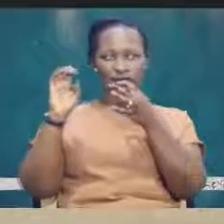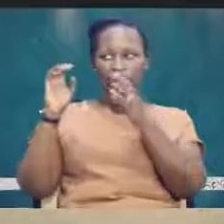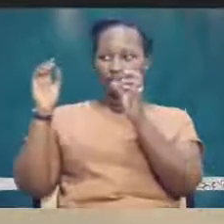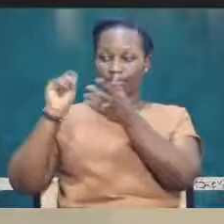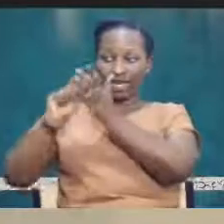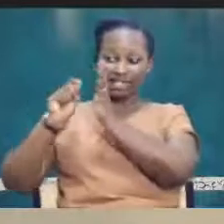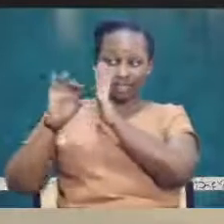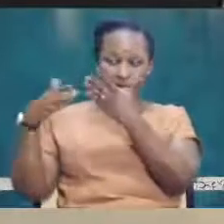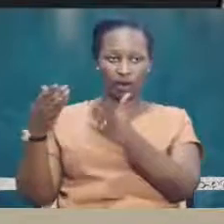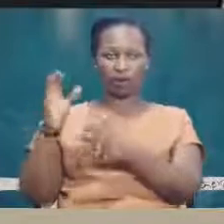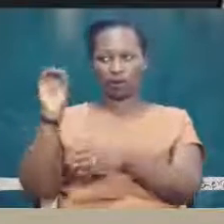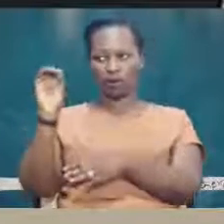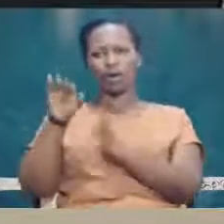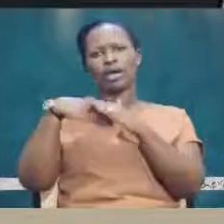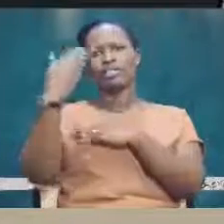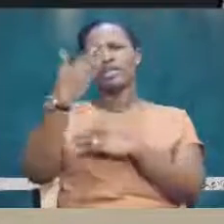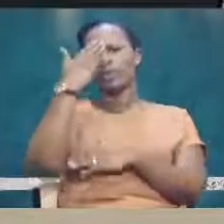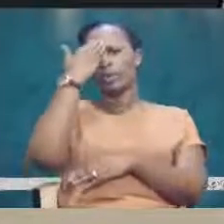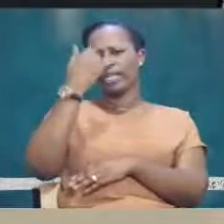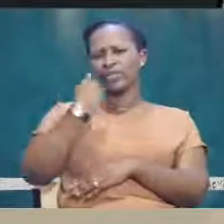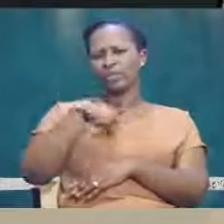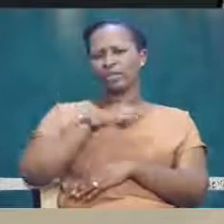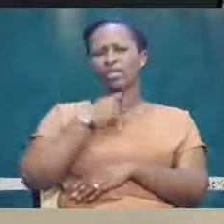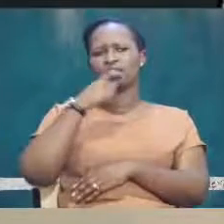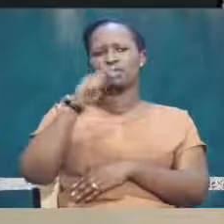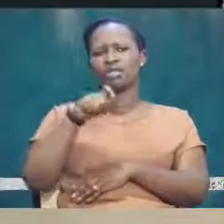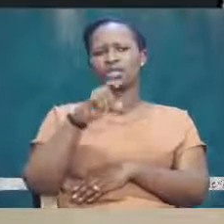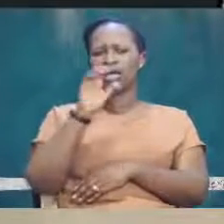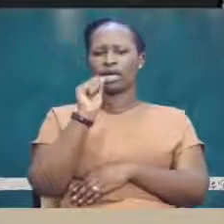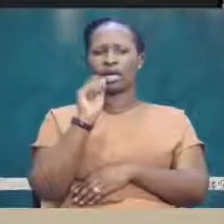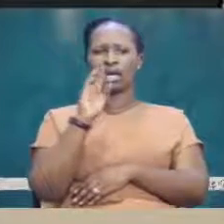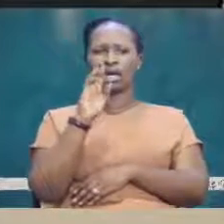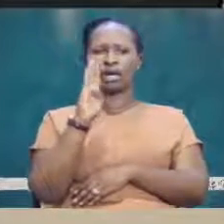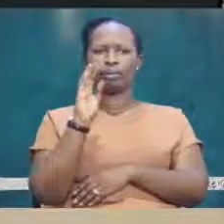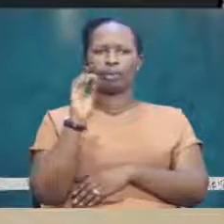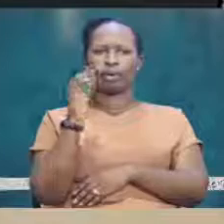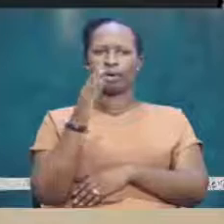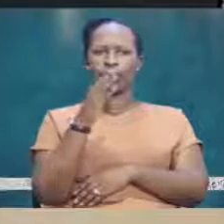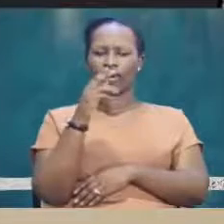Then, why do we need carbohydrates in our body?